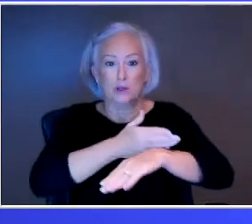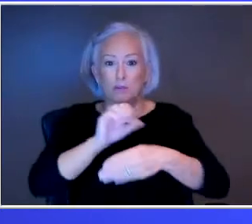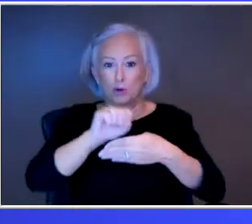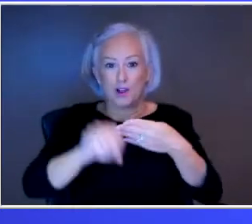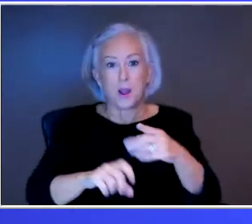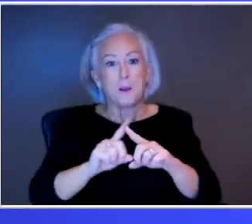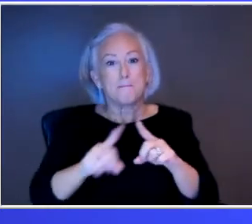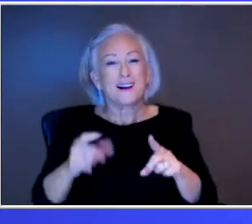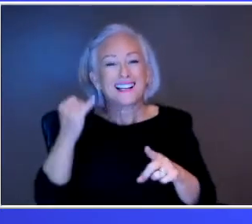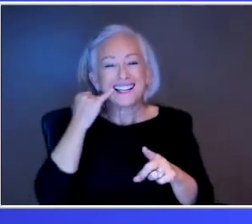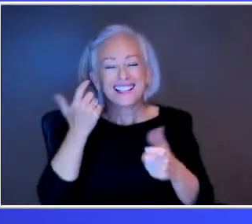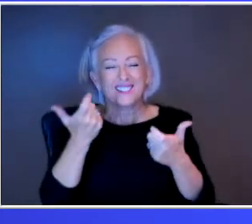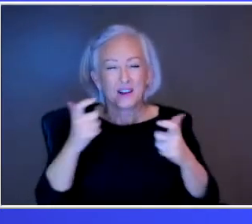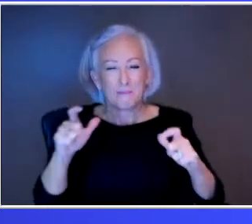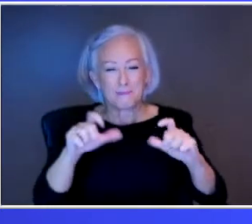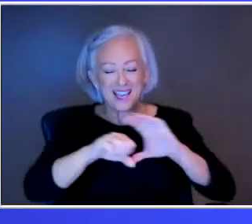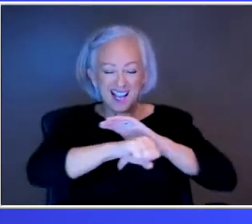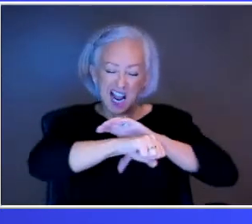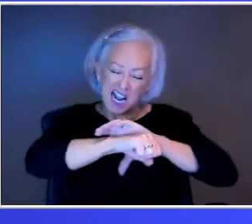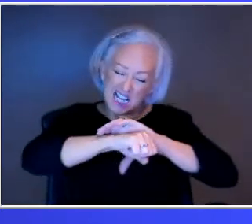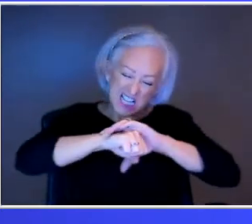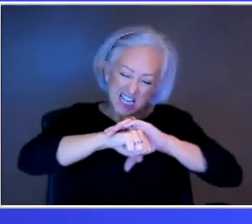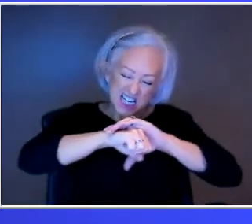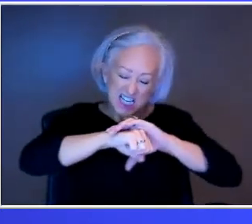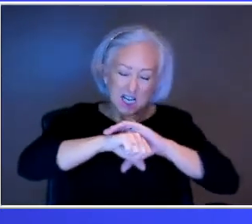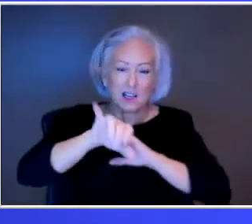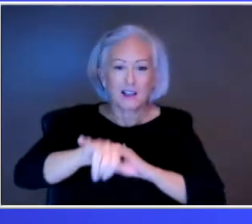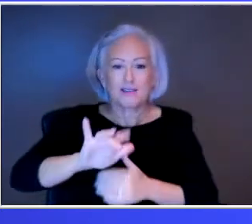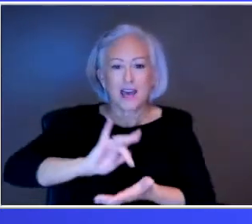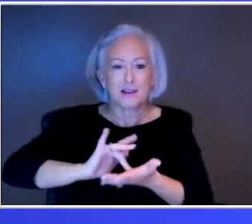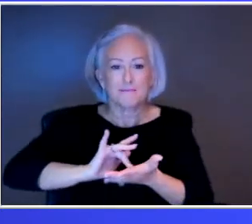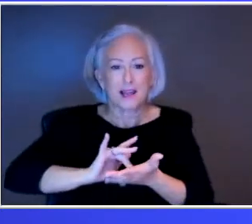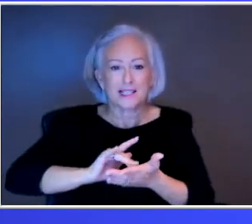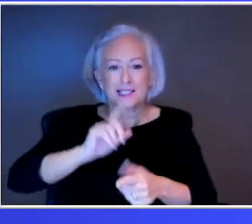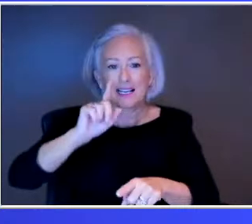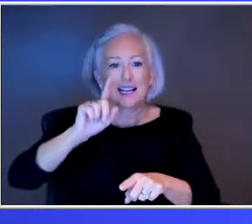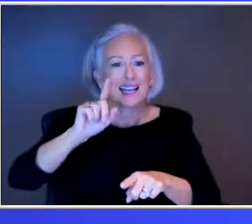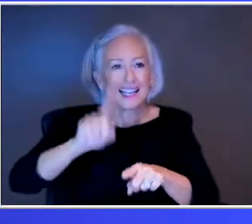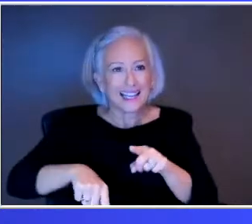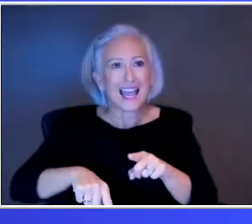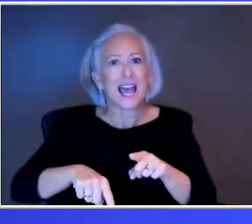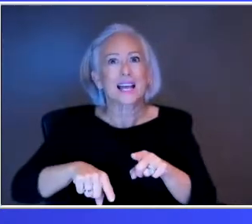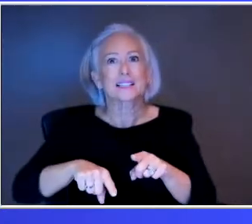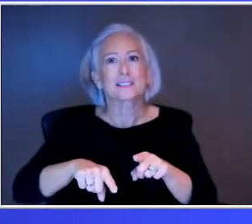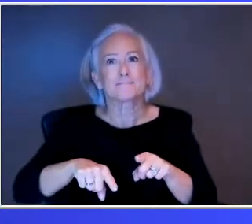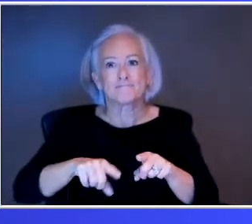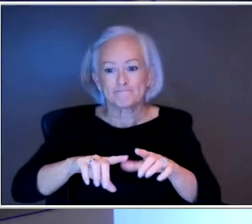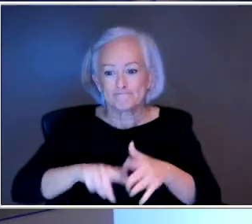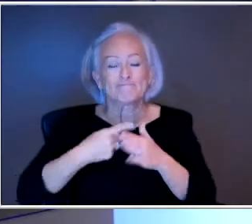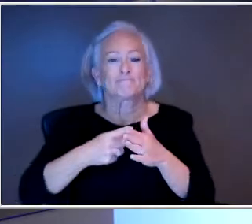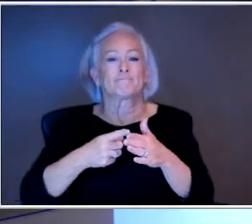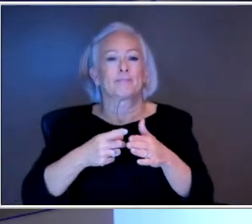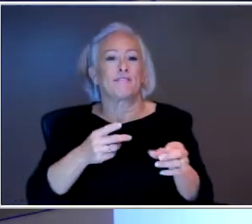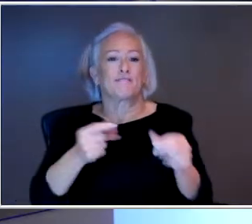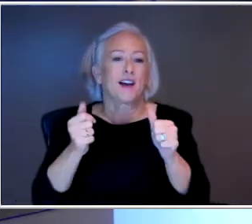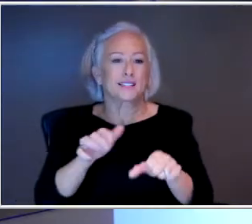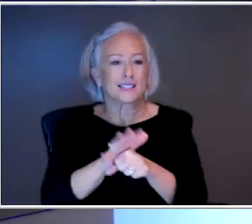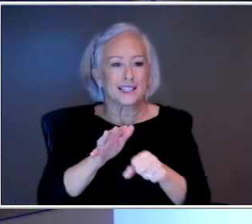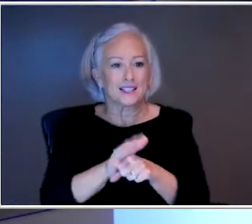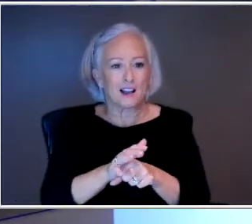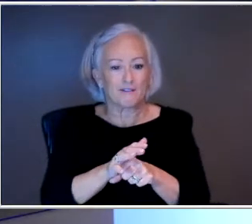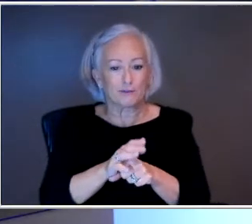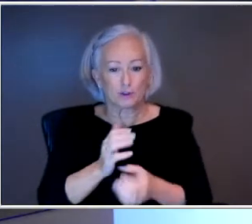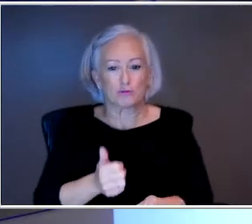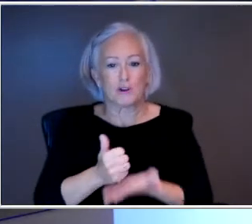vessel, that clot-busting medicine cannot act fast enough to restore brain function. So what was your biggest concern